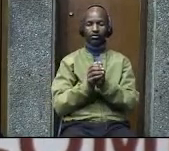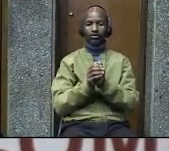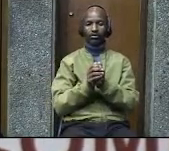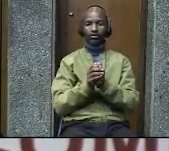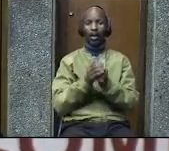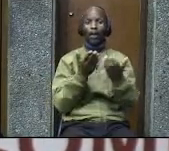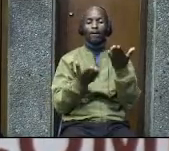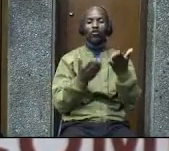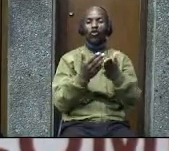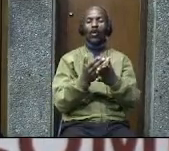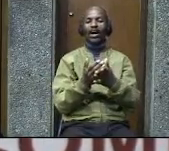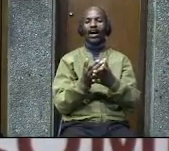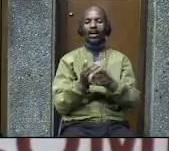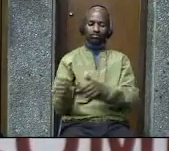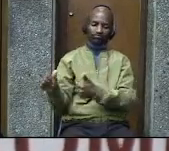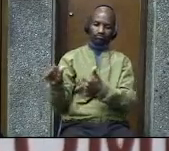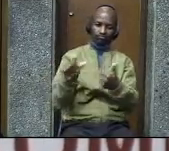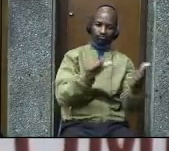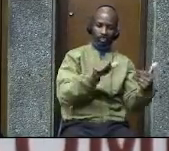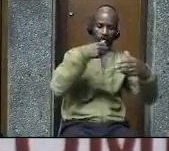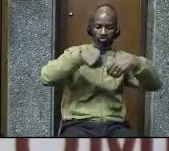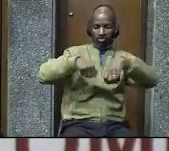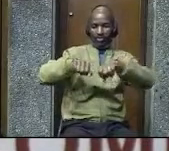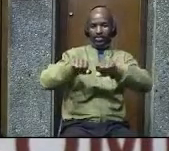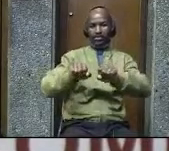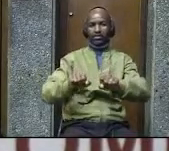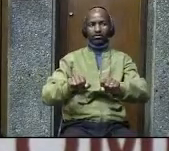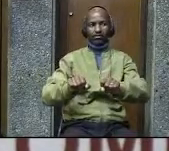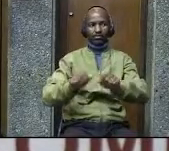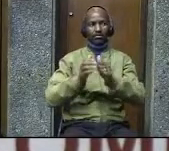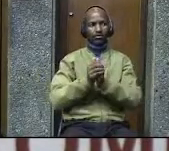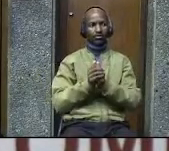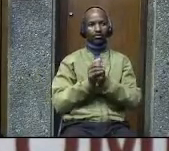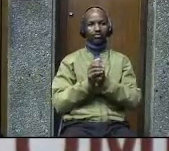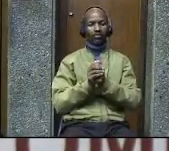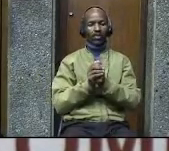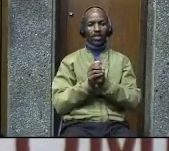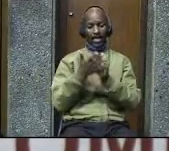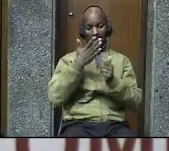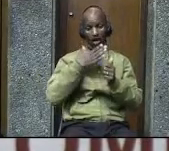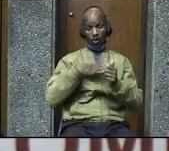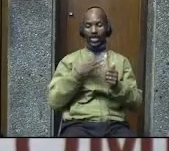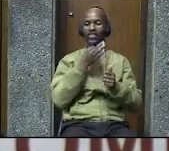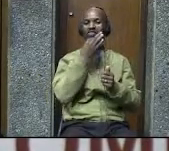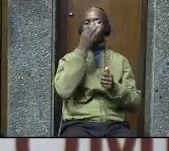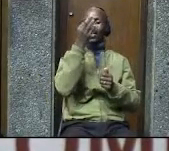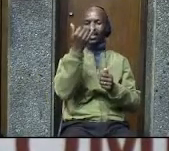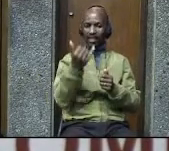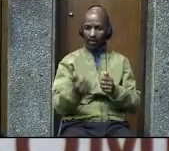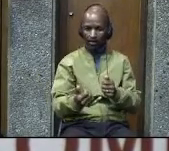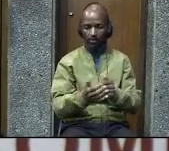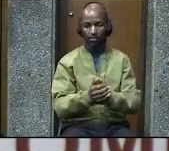Maybe before I take it back to the chairperson, what I want to say is that